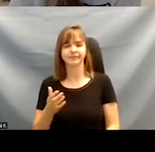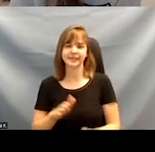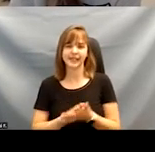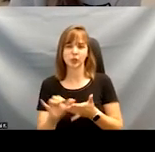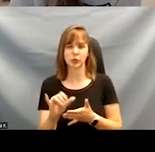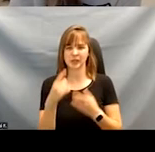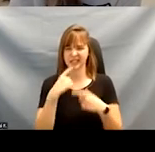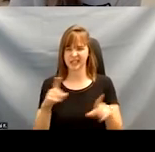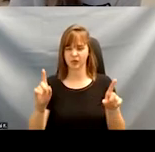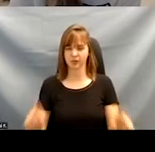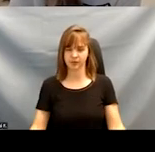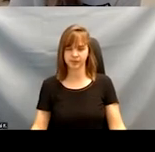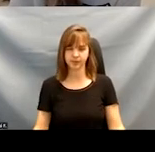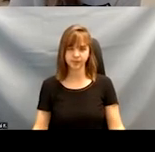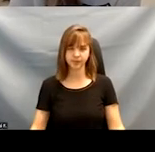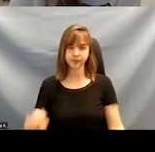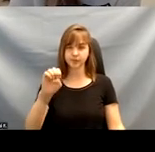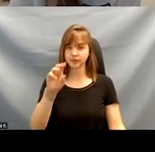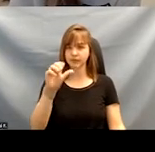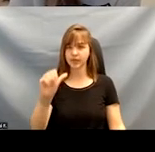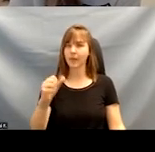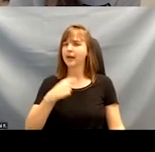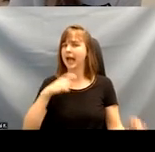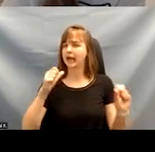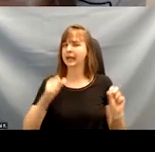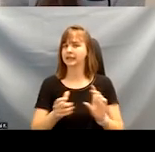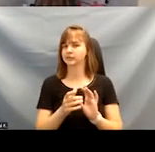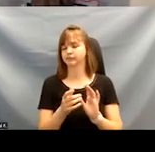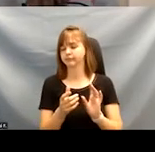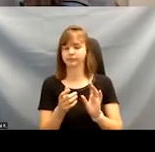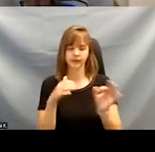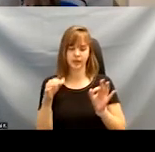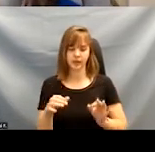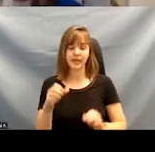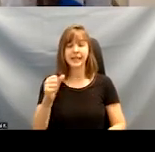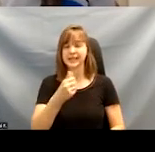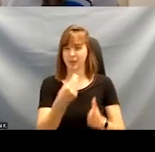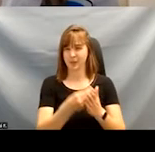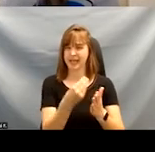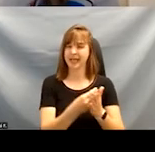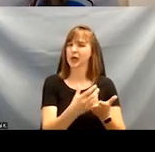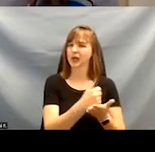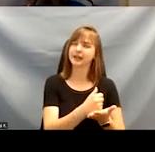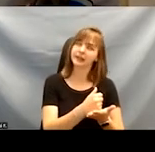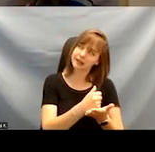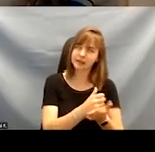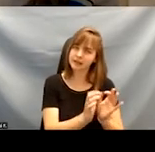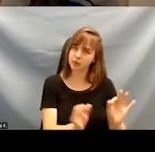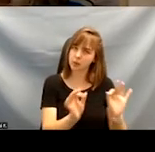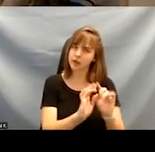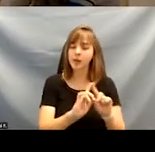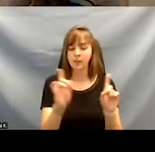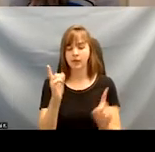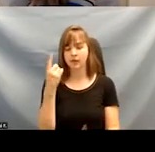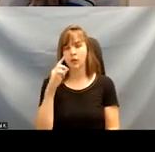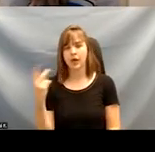Yeah, I can speak to that. I mean, obviously revenue is important. For us, our business model